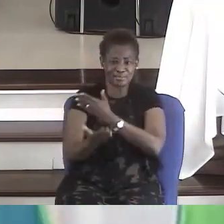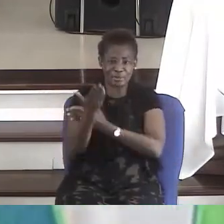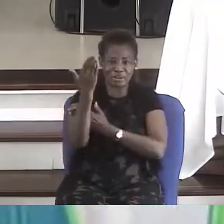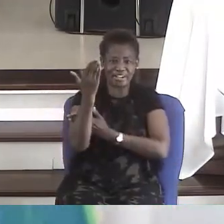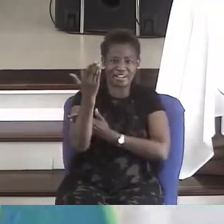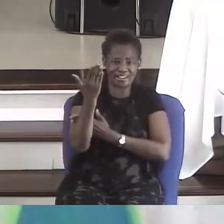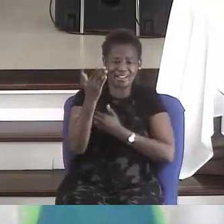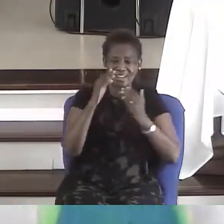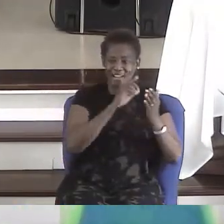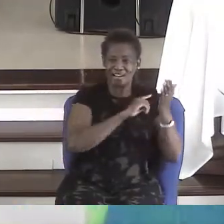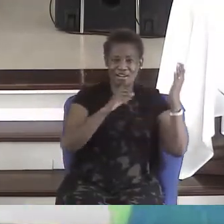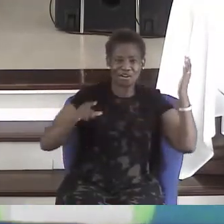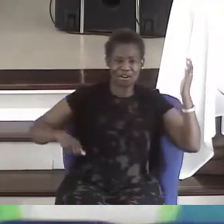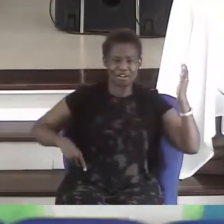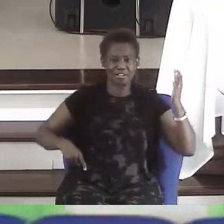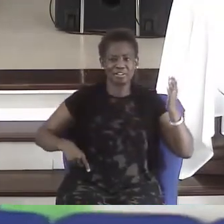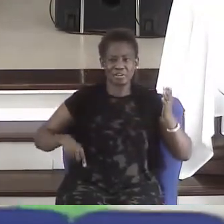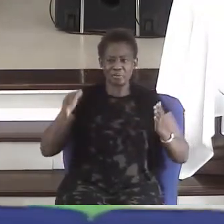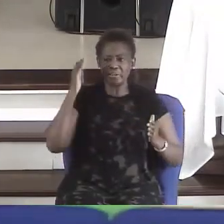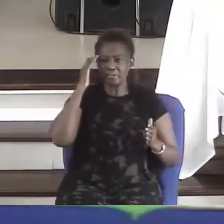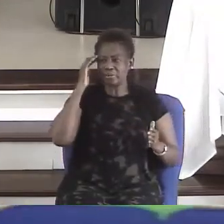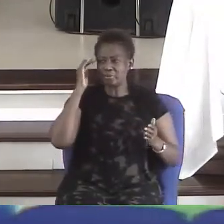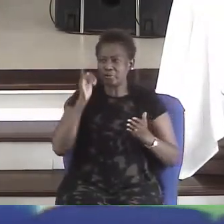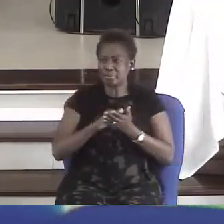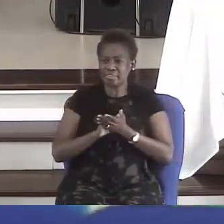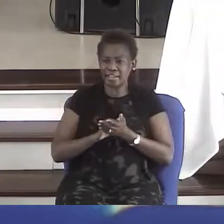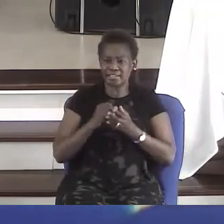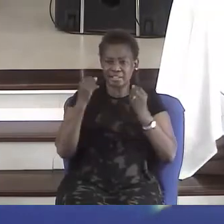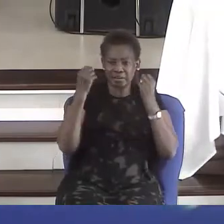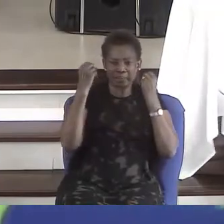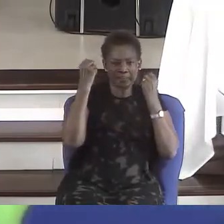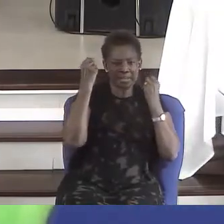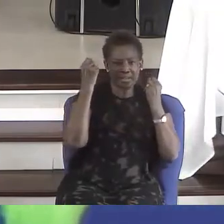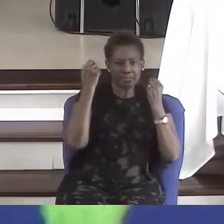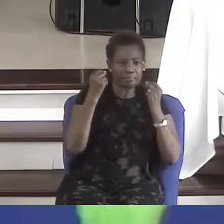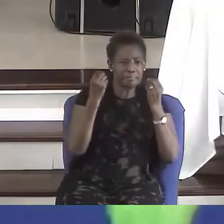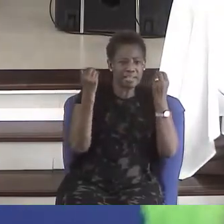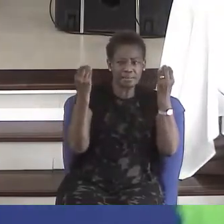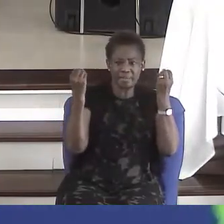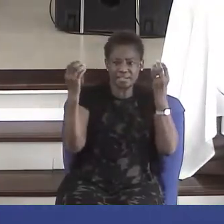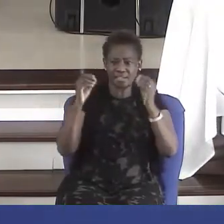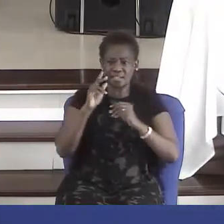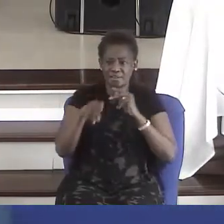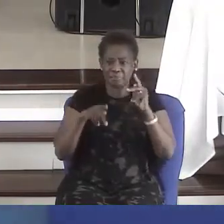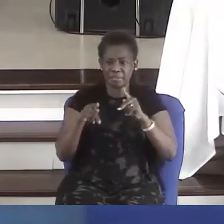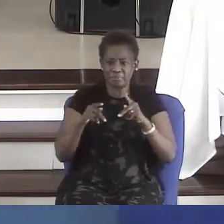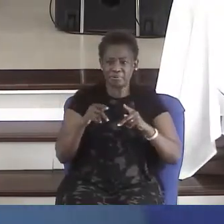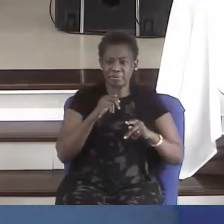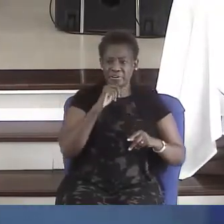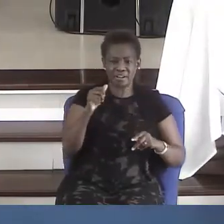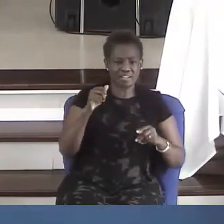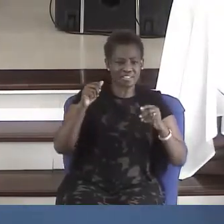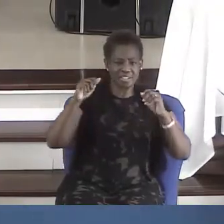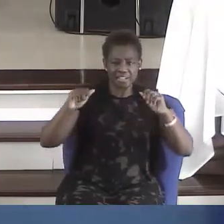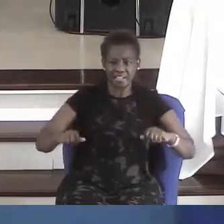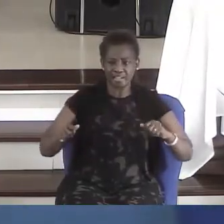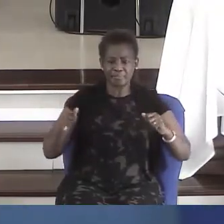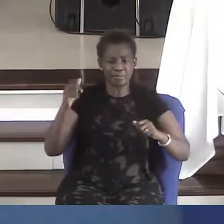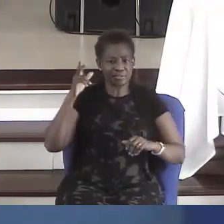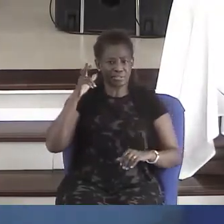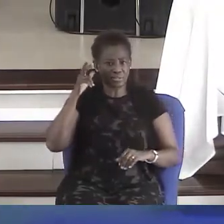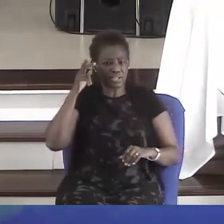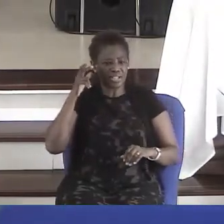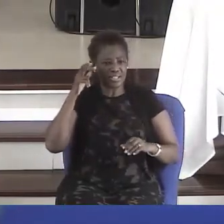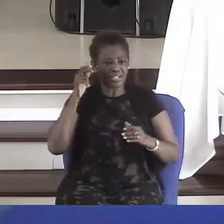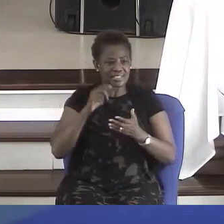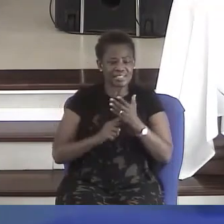And Lord, recognize there are many persons who were not able to listen to your word this morning. But I pray that God, somehow they